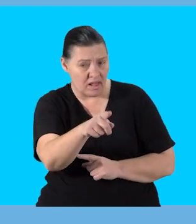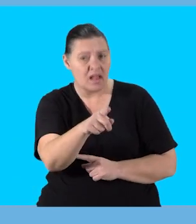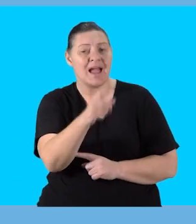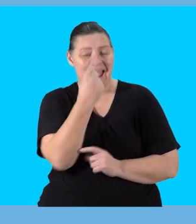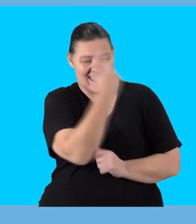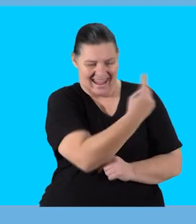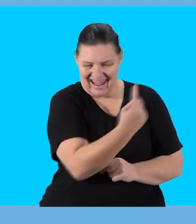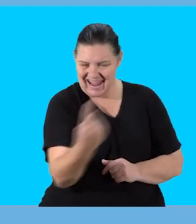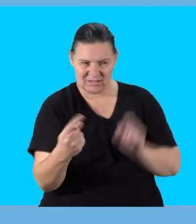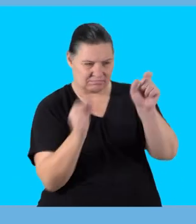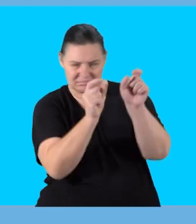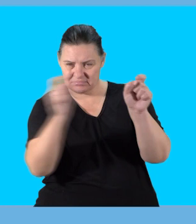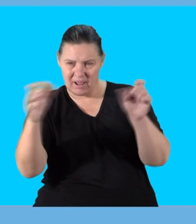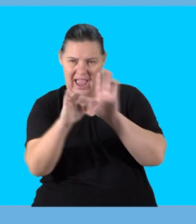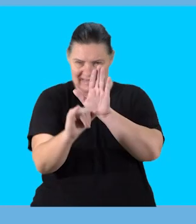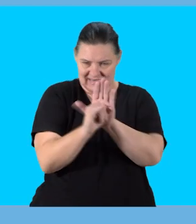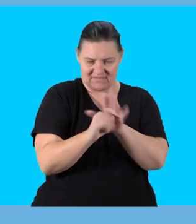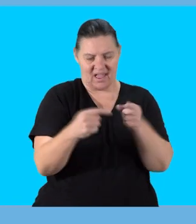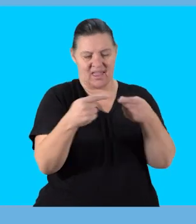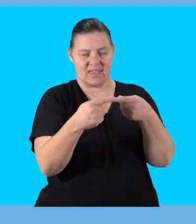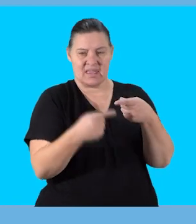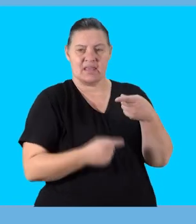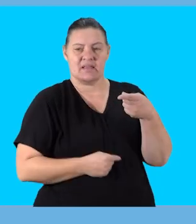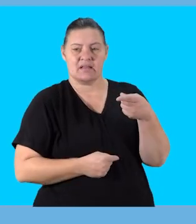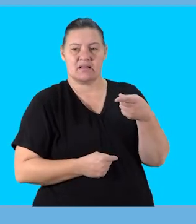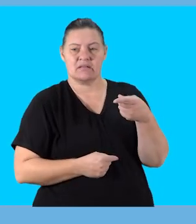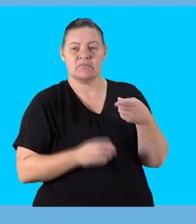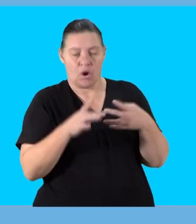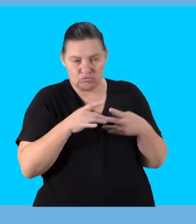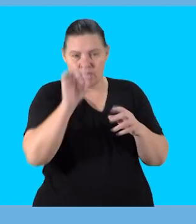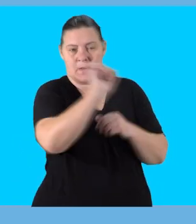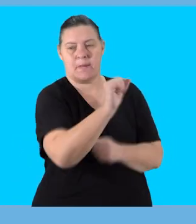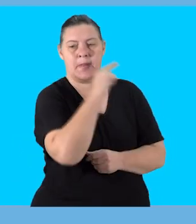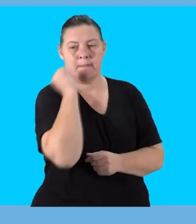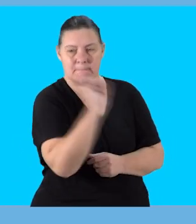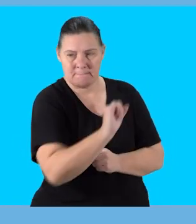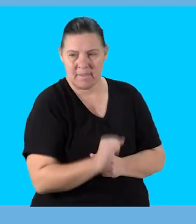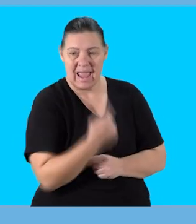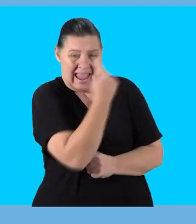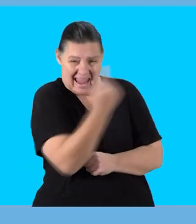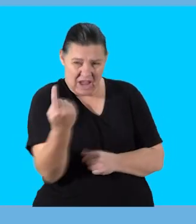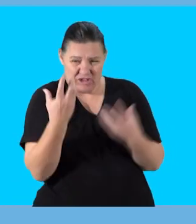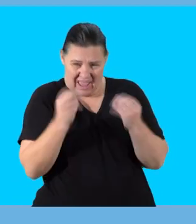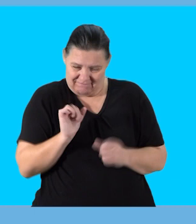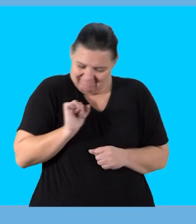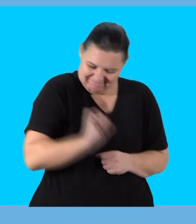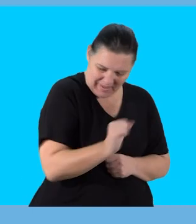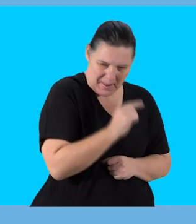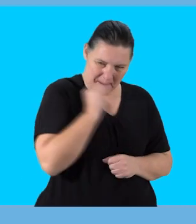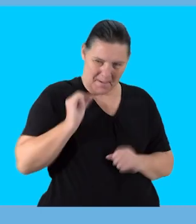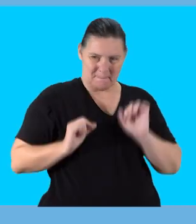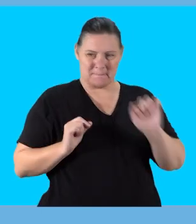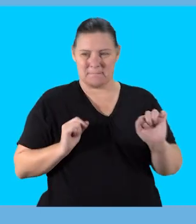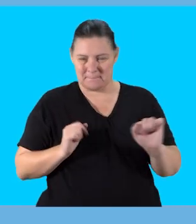that each element is identified by the following. Firstly, by the unique name. So each and every one of those elements in